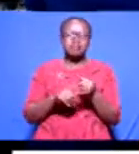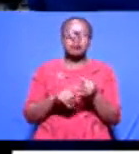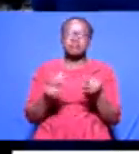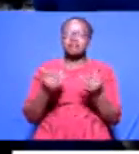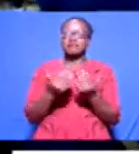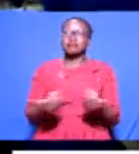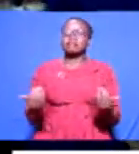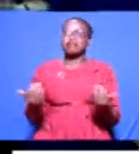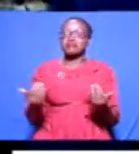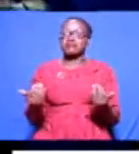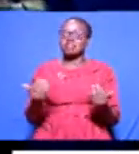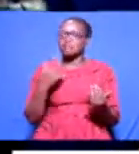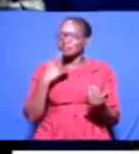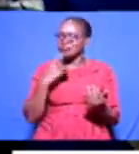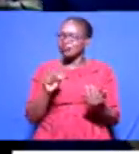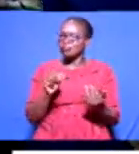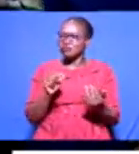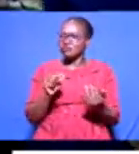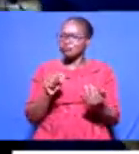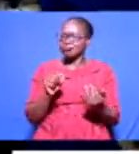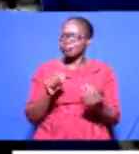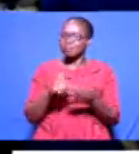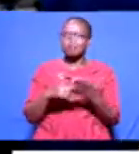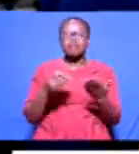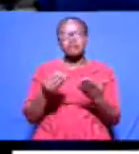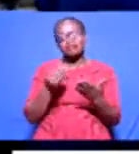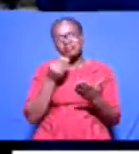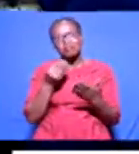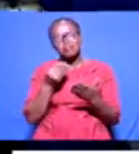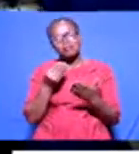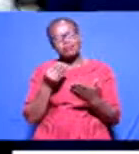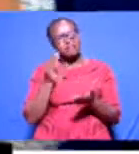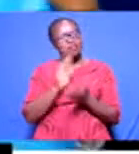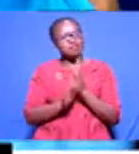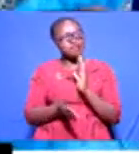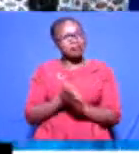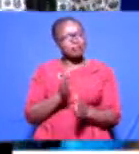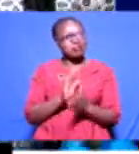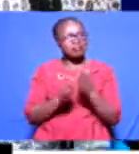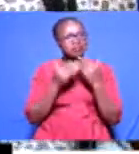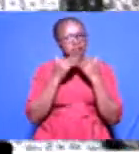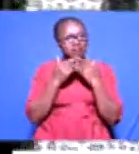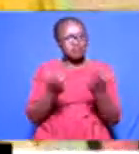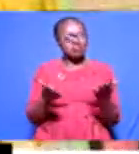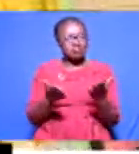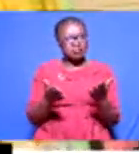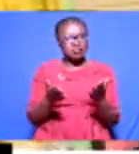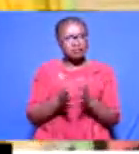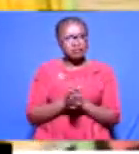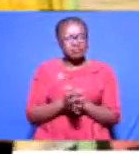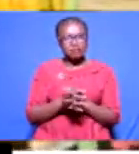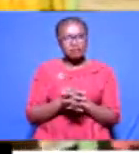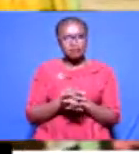zingine. So, hata chakukula uwezi kuwa nayo. Serikali ituangalie sisi watu wa chini.